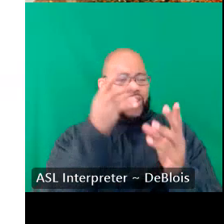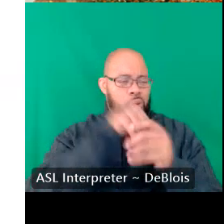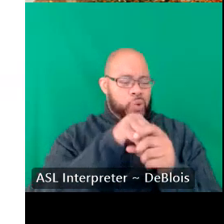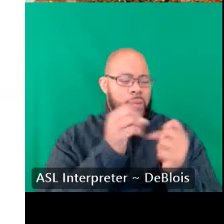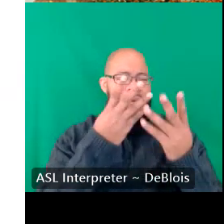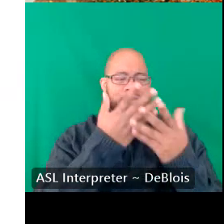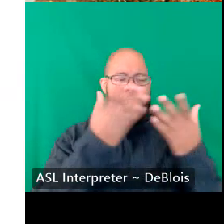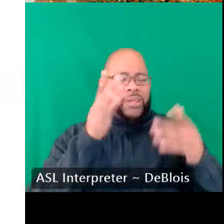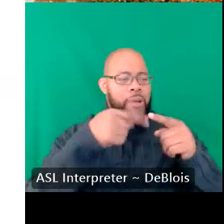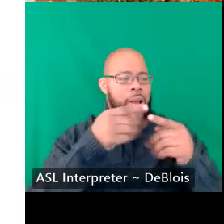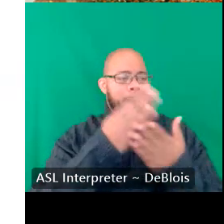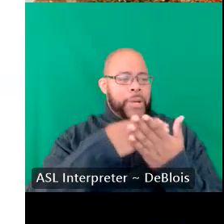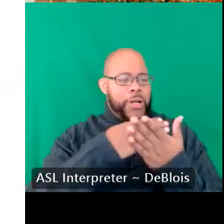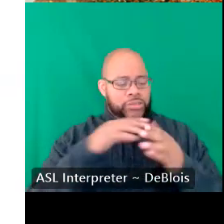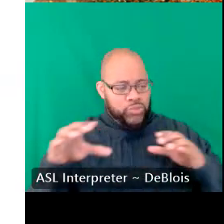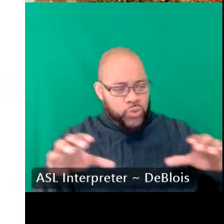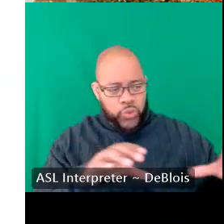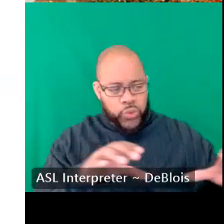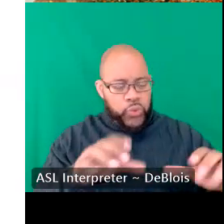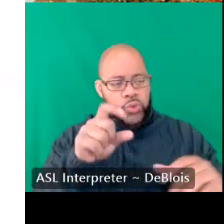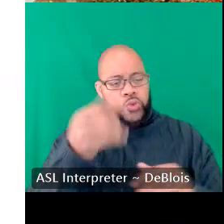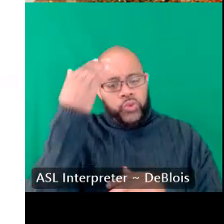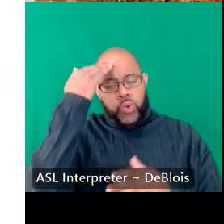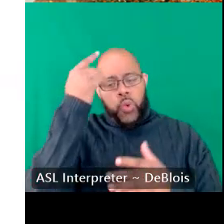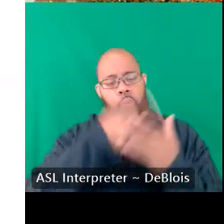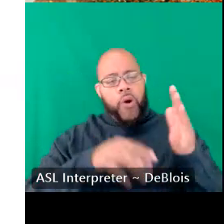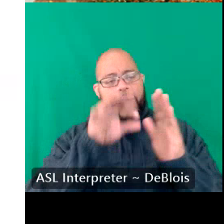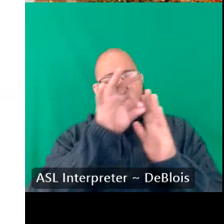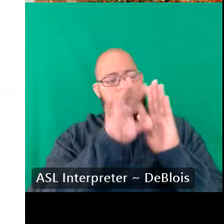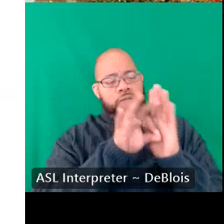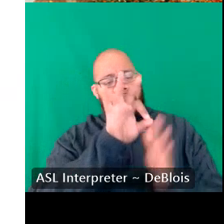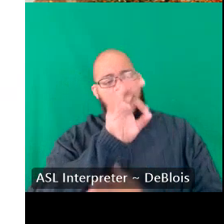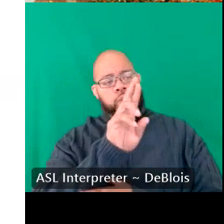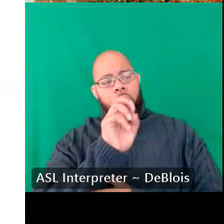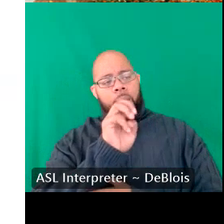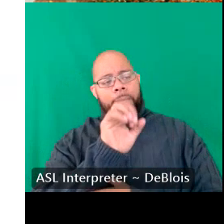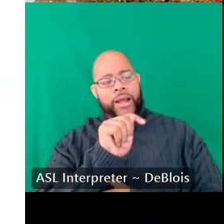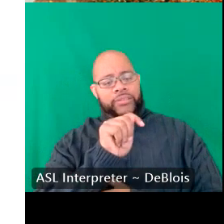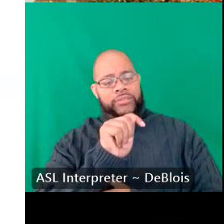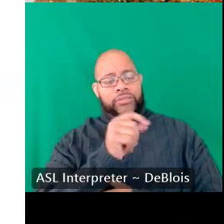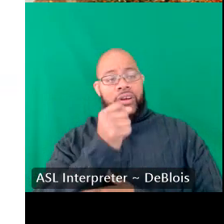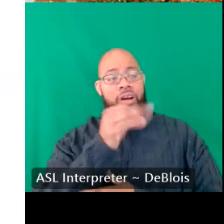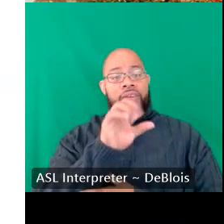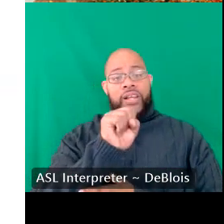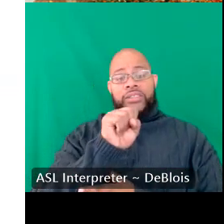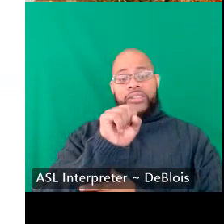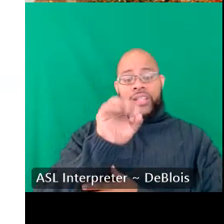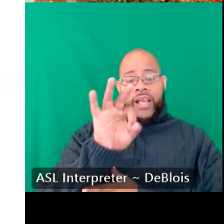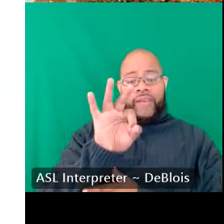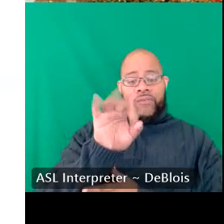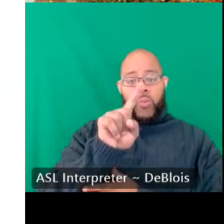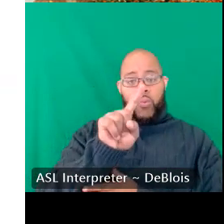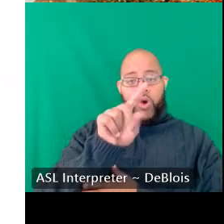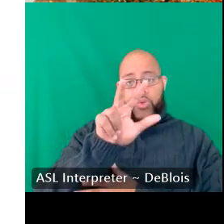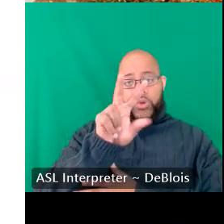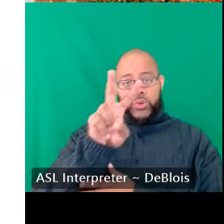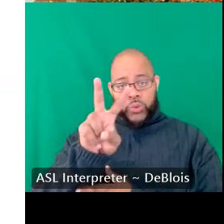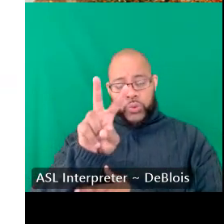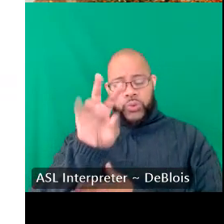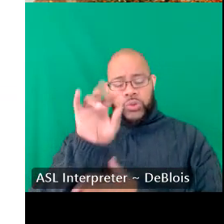execution. So you need to know what the format of the SF-132, which is the request